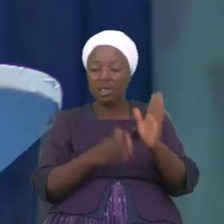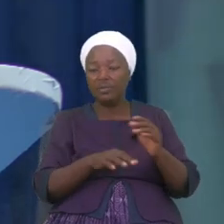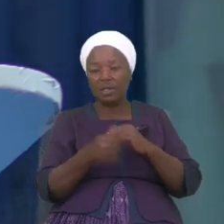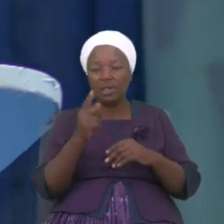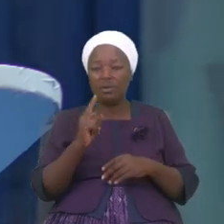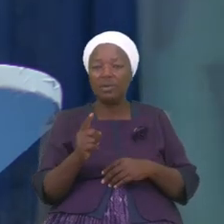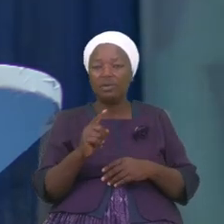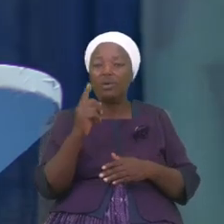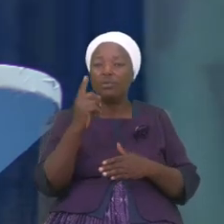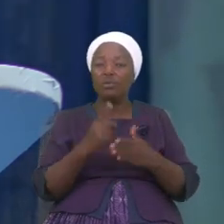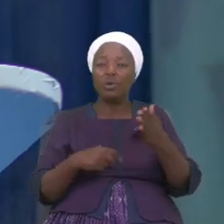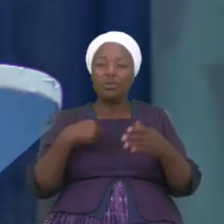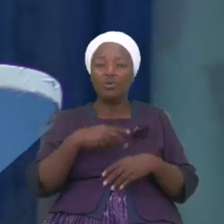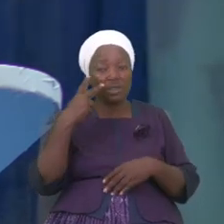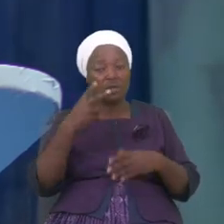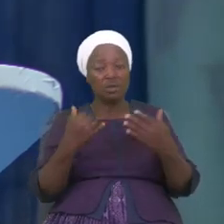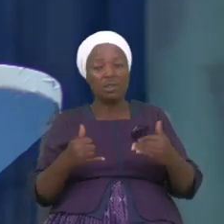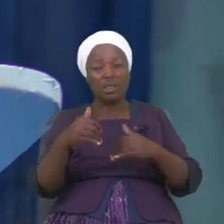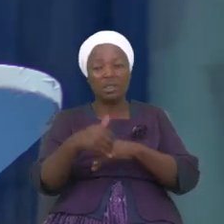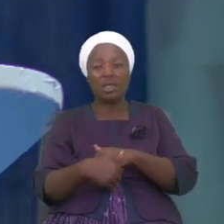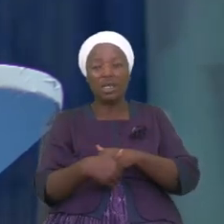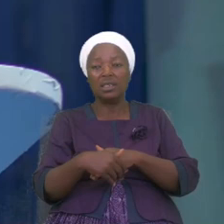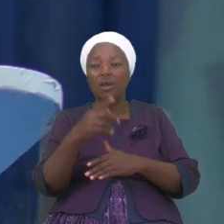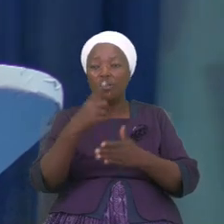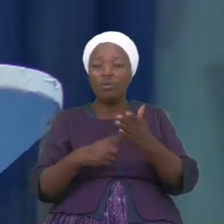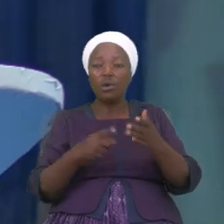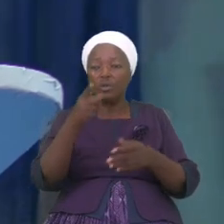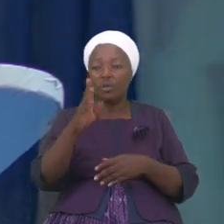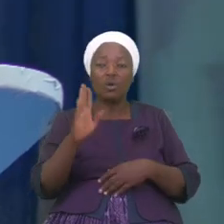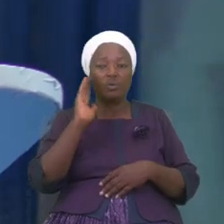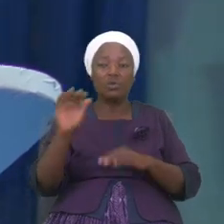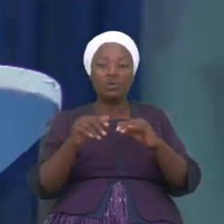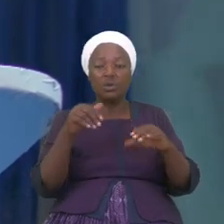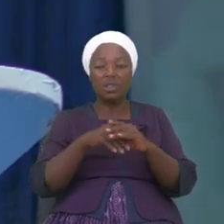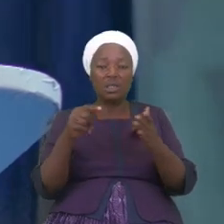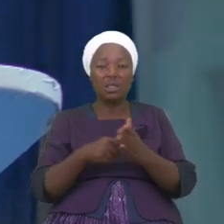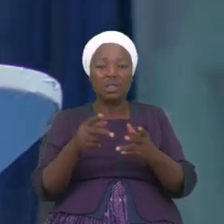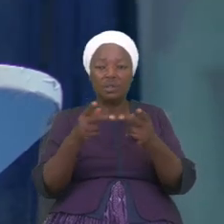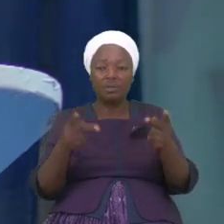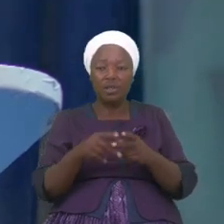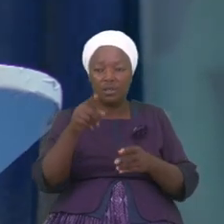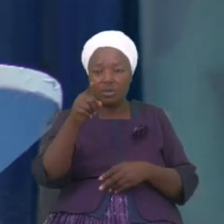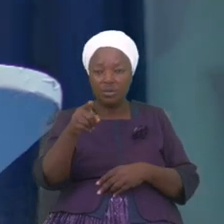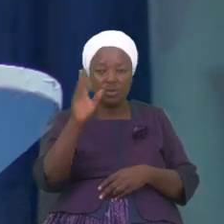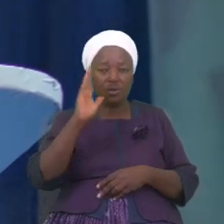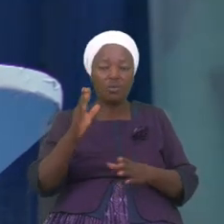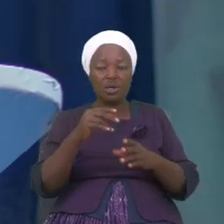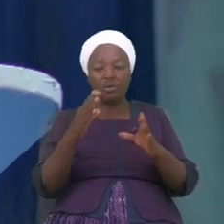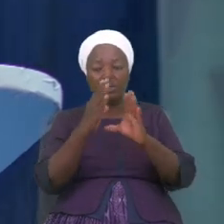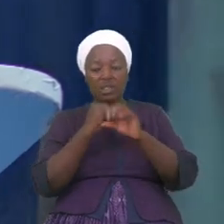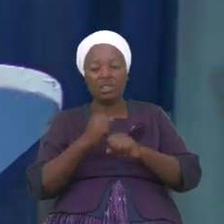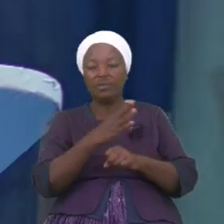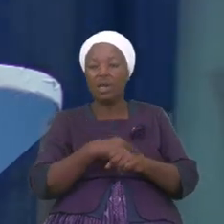What you will witness tonight, what God will do in this place, you will receive and you will go and tell.